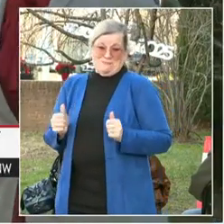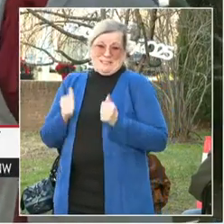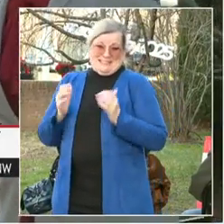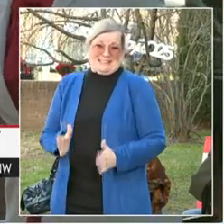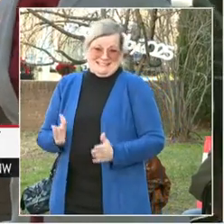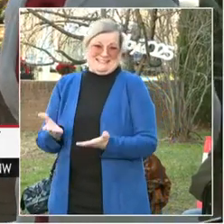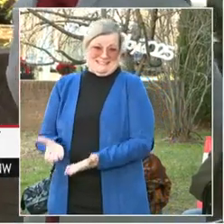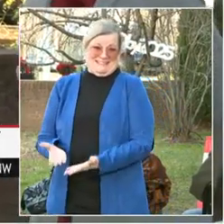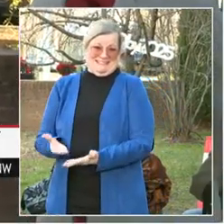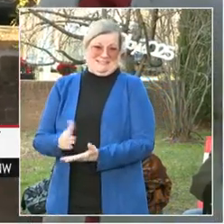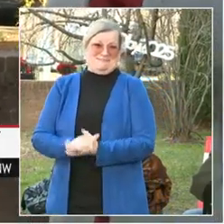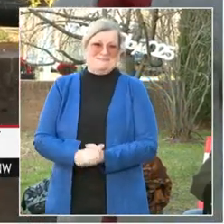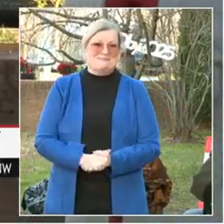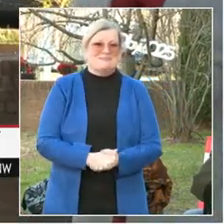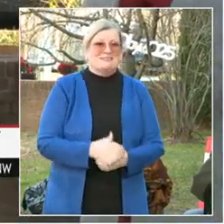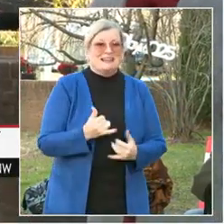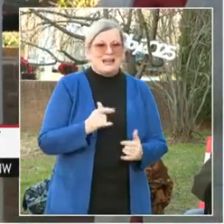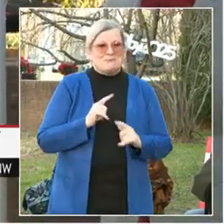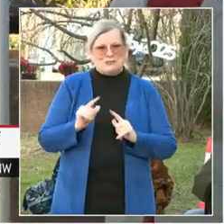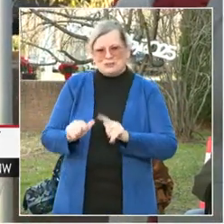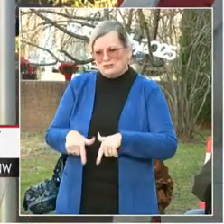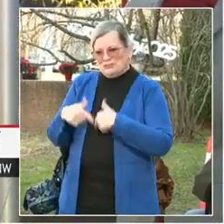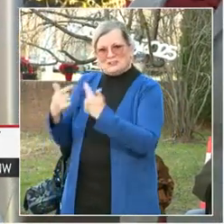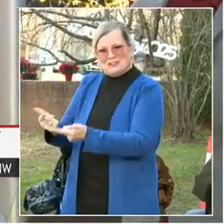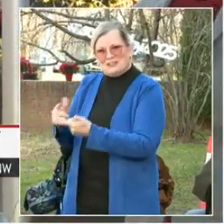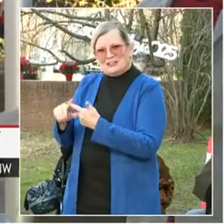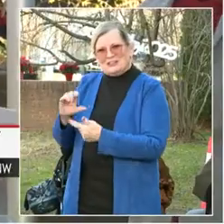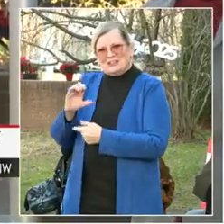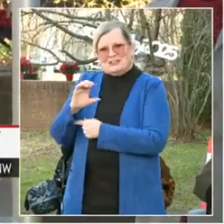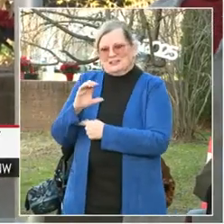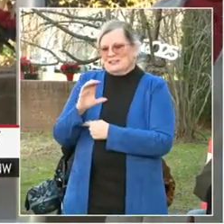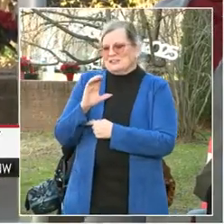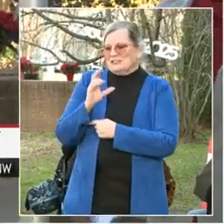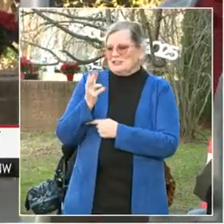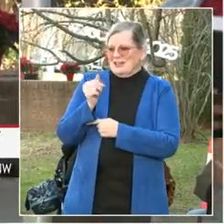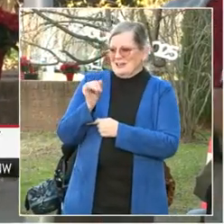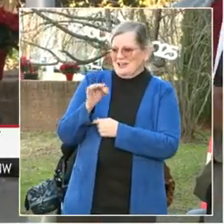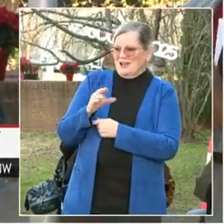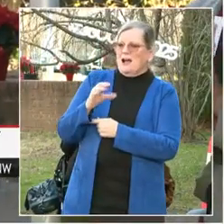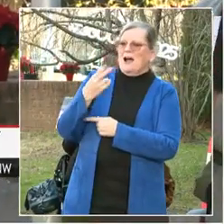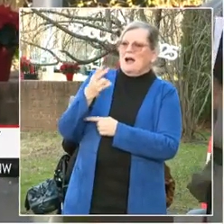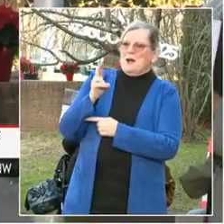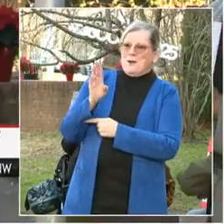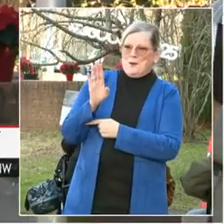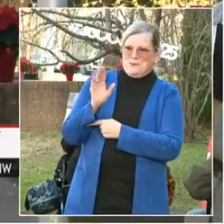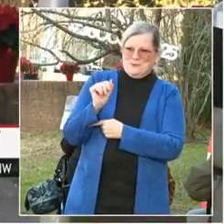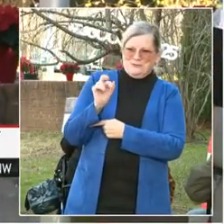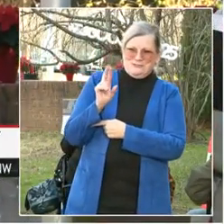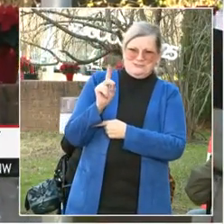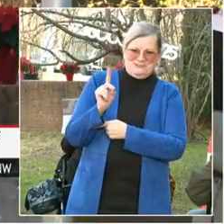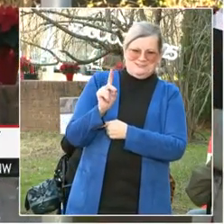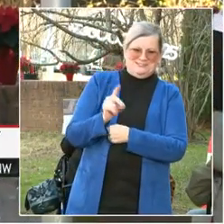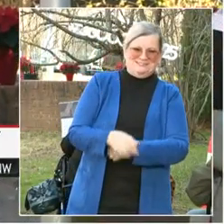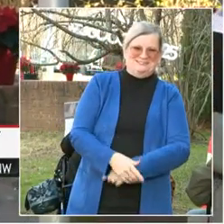Hubbard to discuss the affordable housing investments in faith-based institutions.